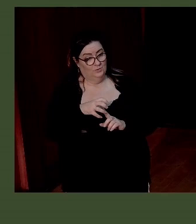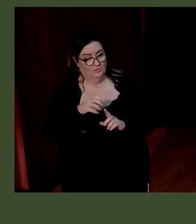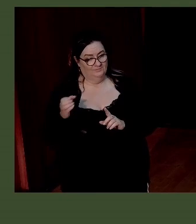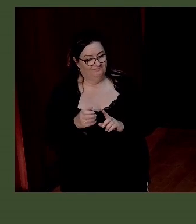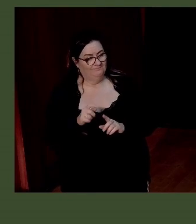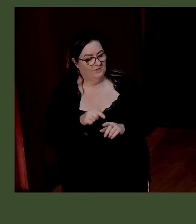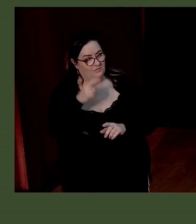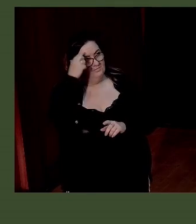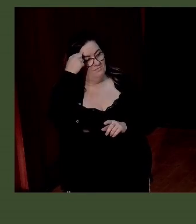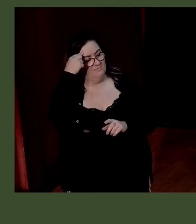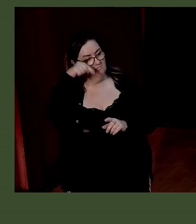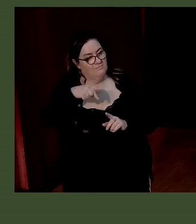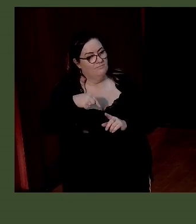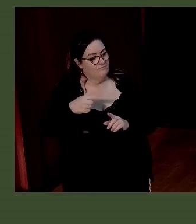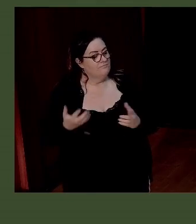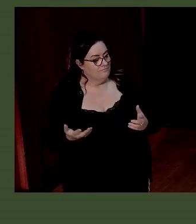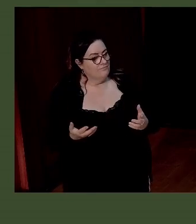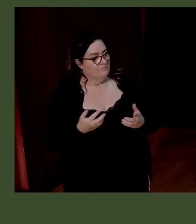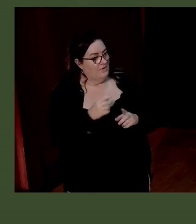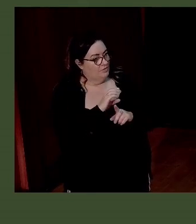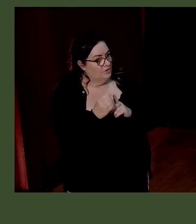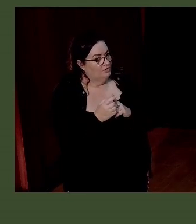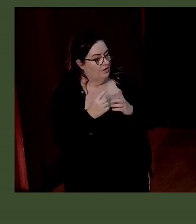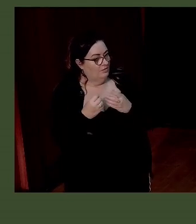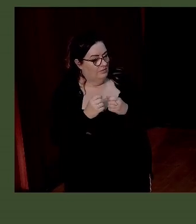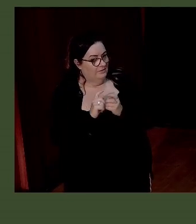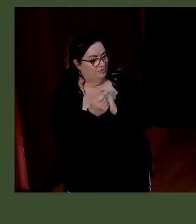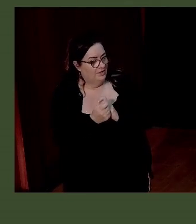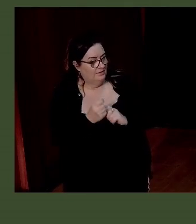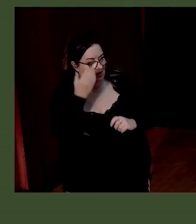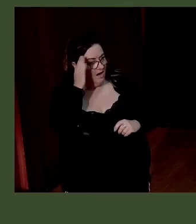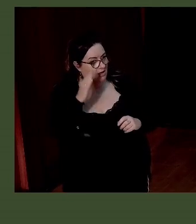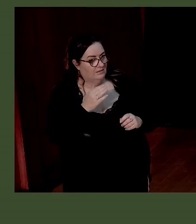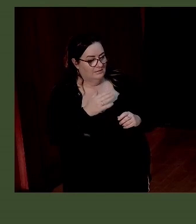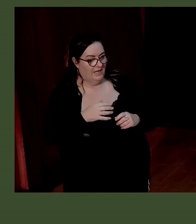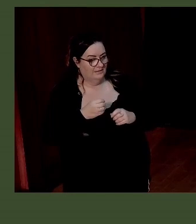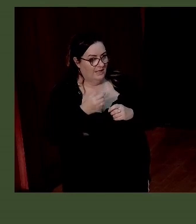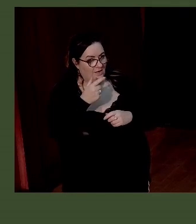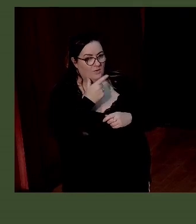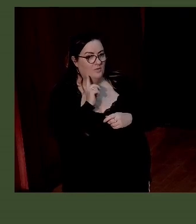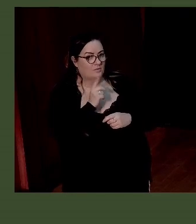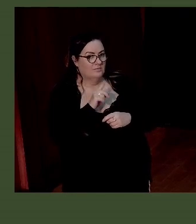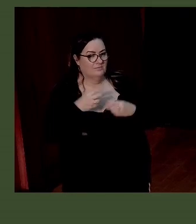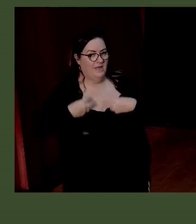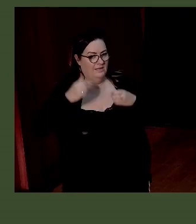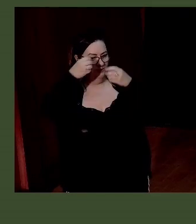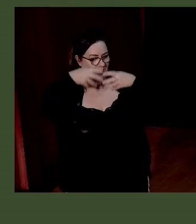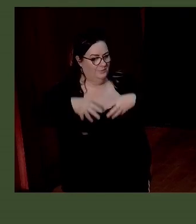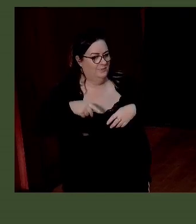Institutionalisation of memory, of course, is shaped by political, cultural and ideological concerns and gendered hierarchies of